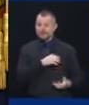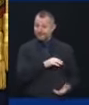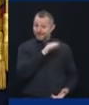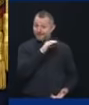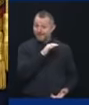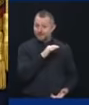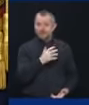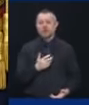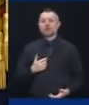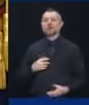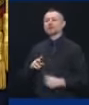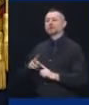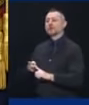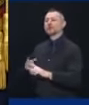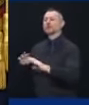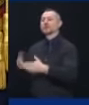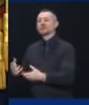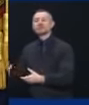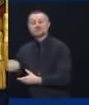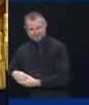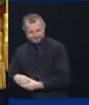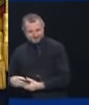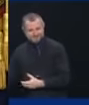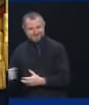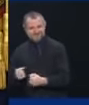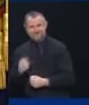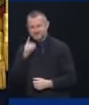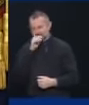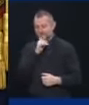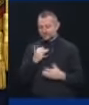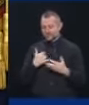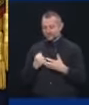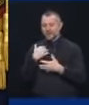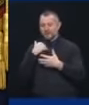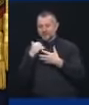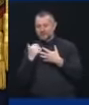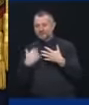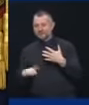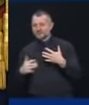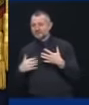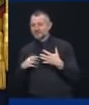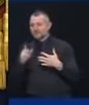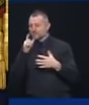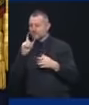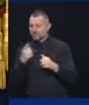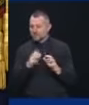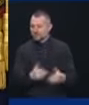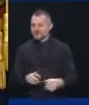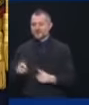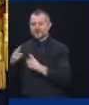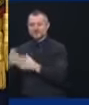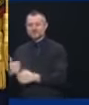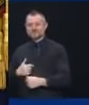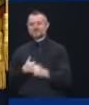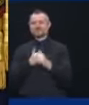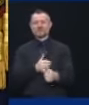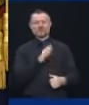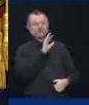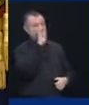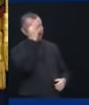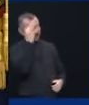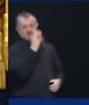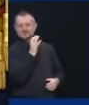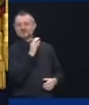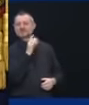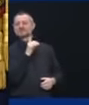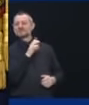We have prioritized certain groups early on, which followed the federal guidance, nursing homes,